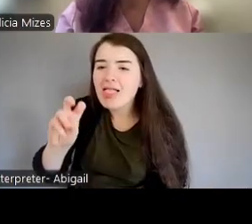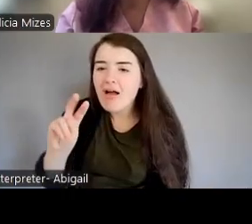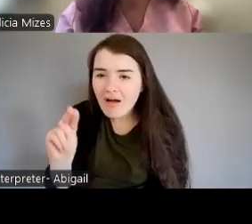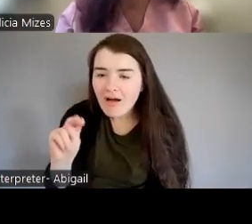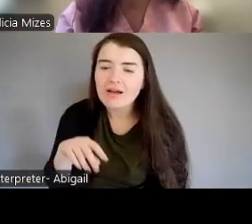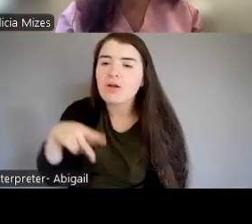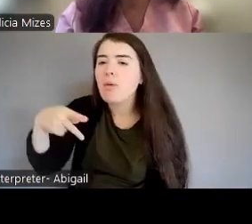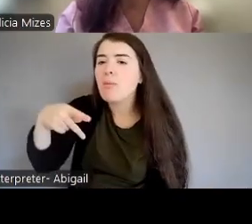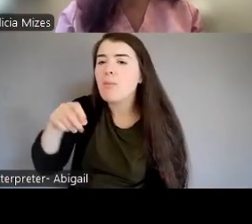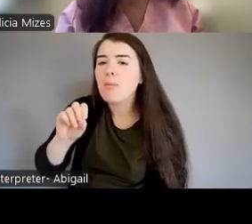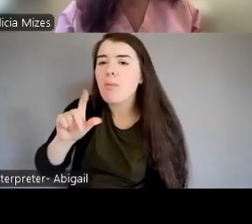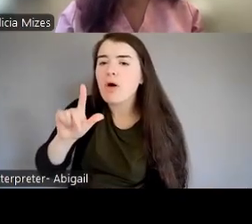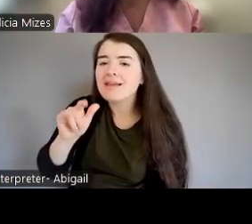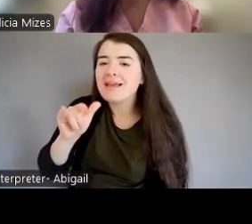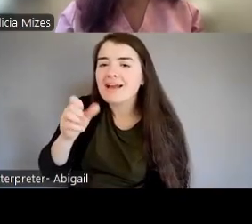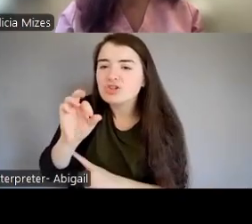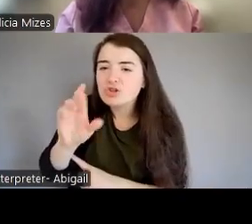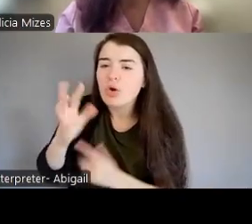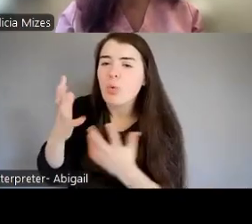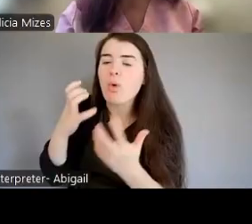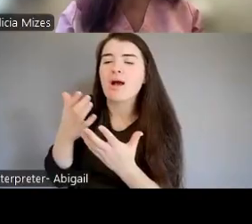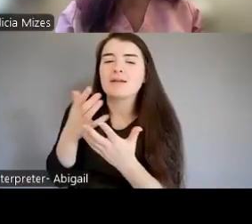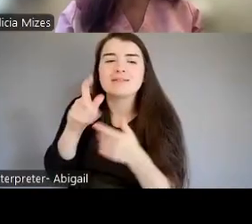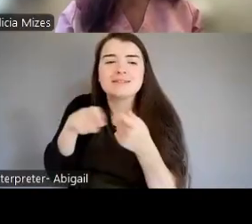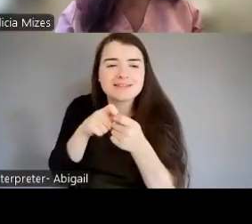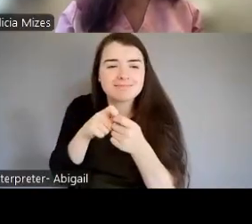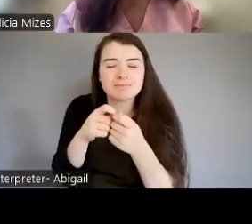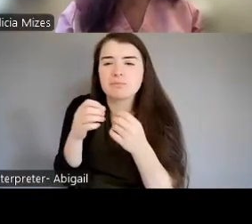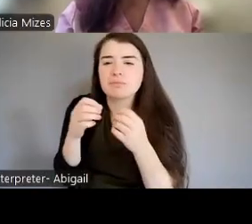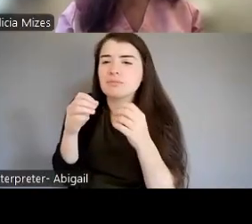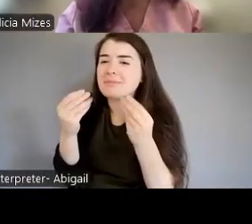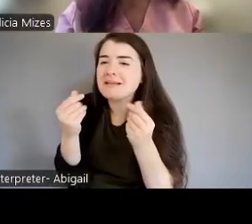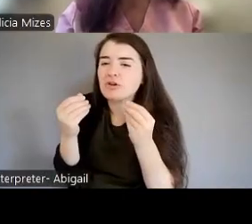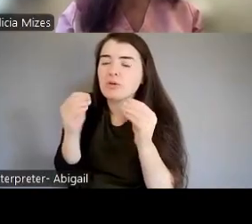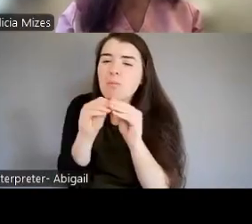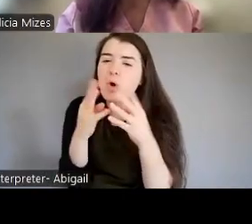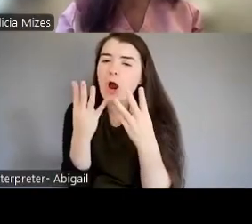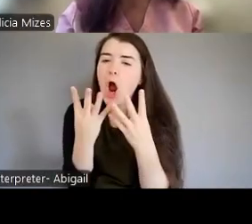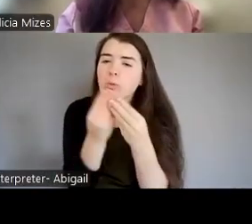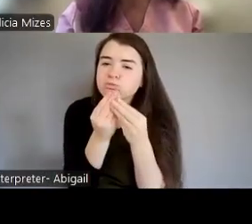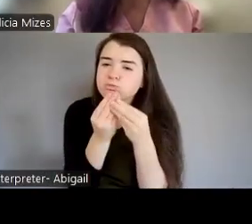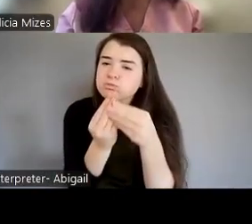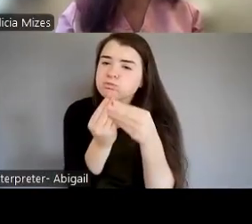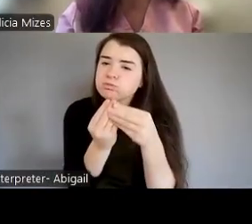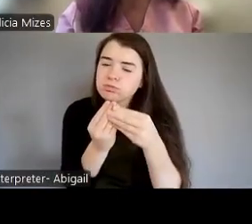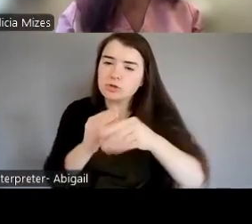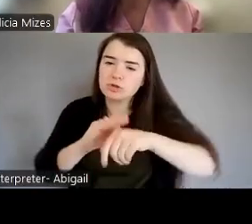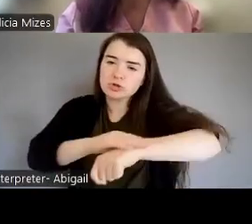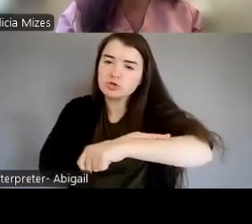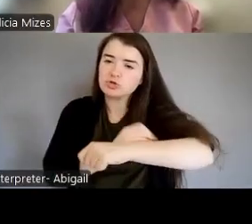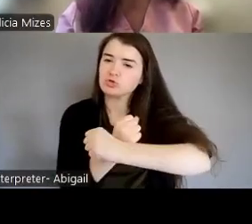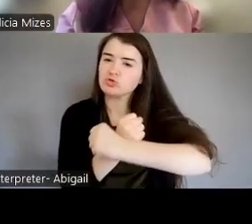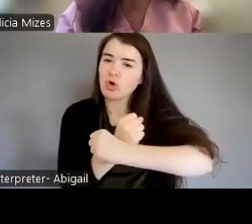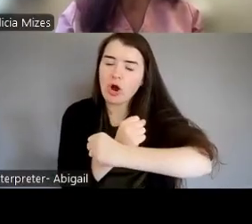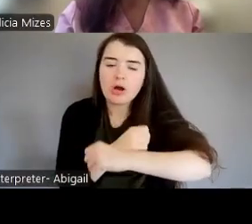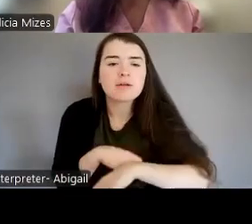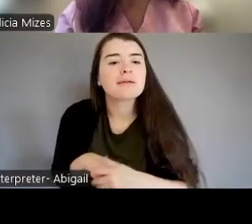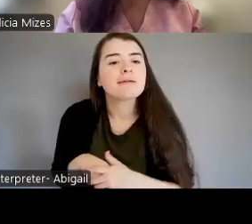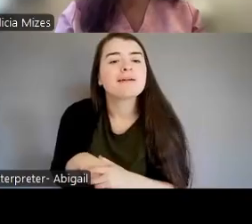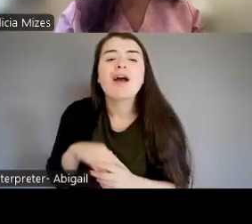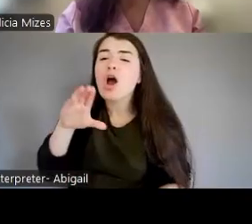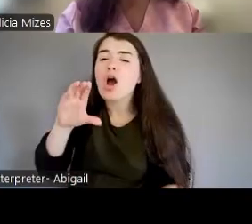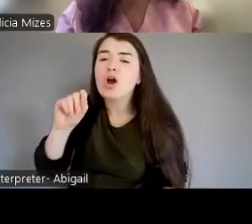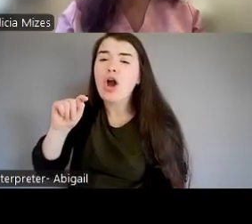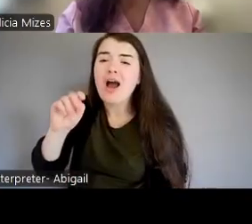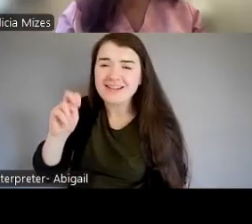tightly woven fabrics, stuff that's darker colors. Cotton can be a little bit helpful, but cotton isn't quite as helpful as these other fabrics. And